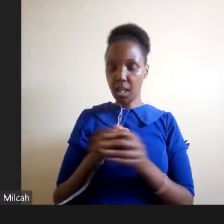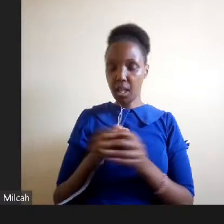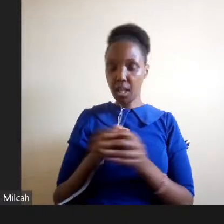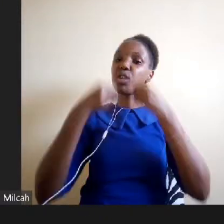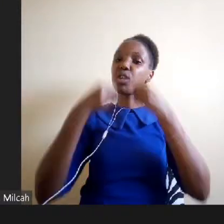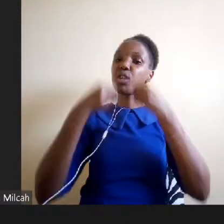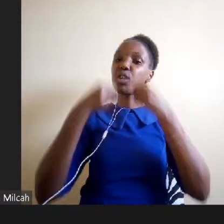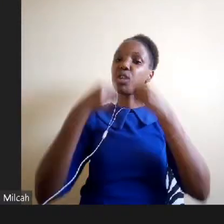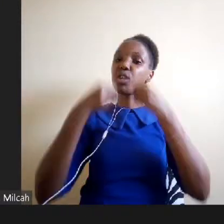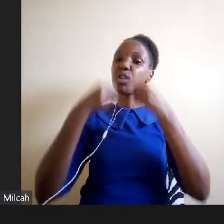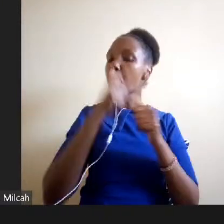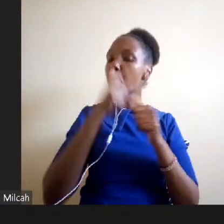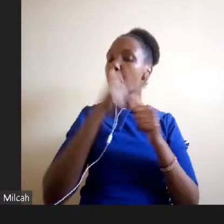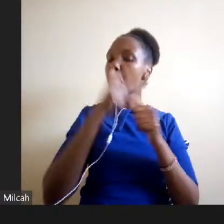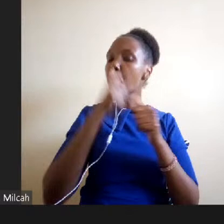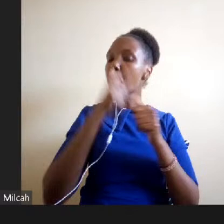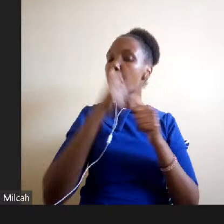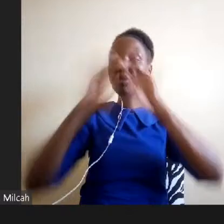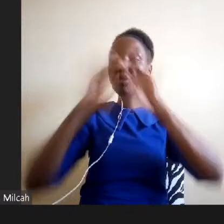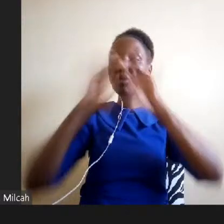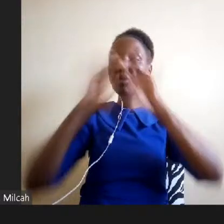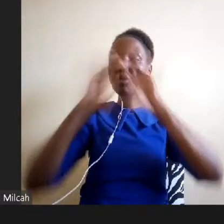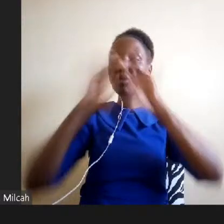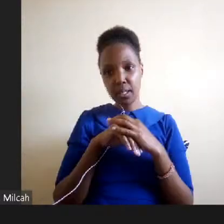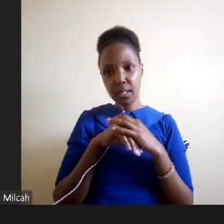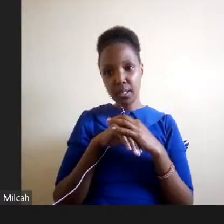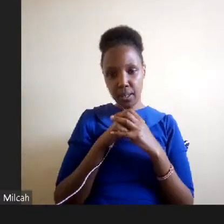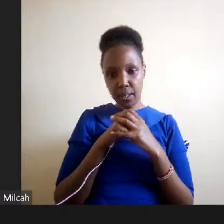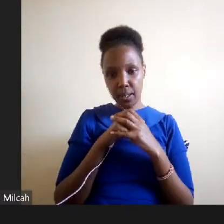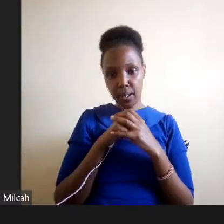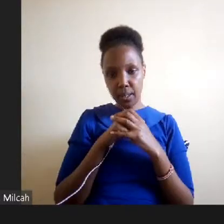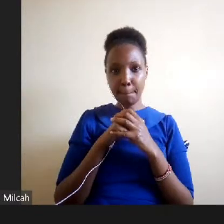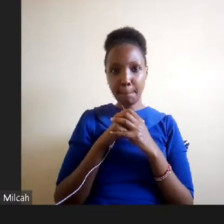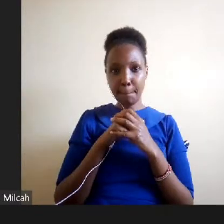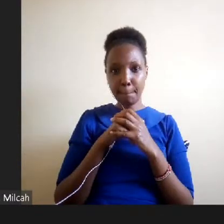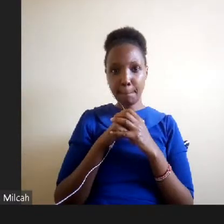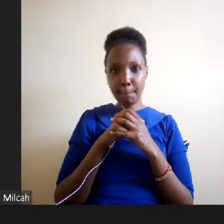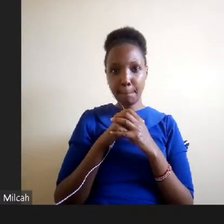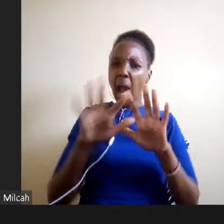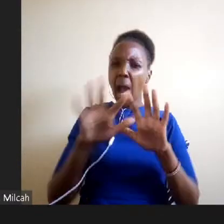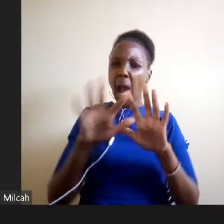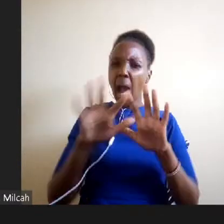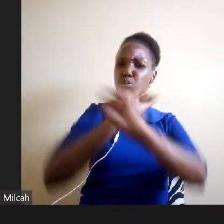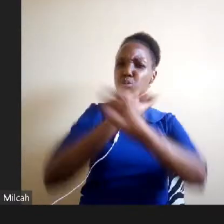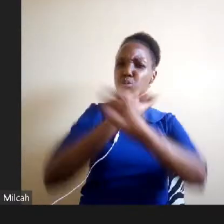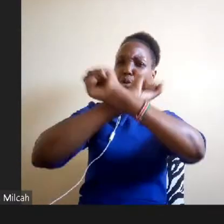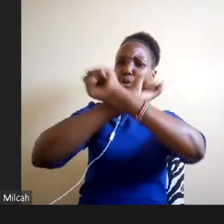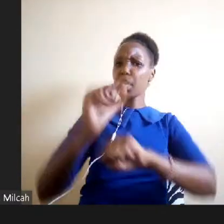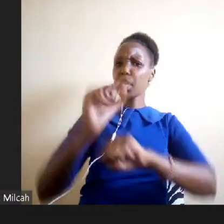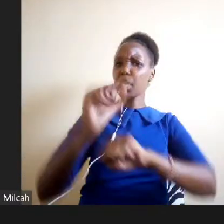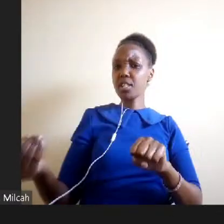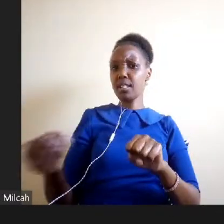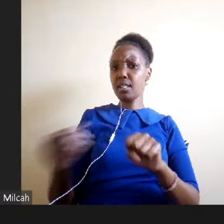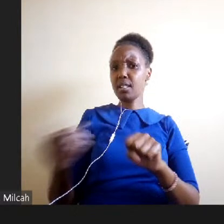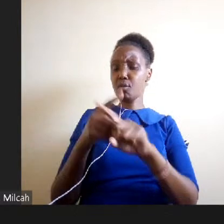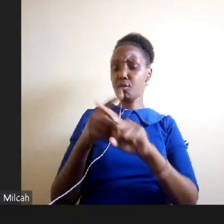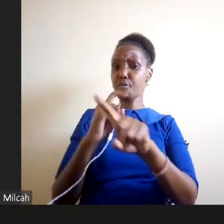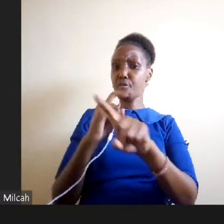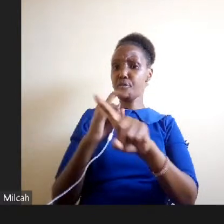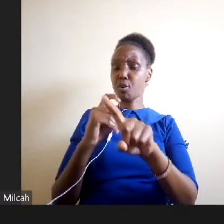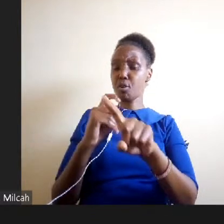That is now how identity fraud happens. And then how should we protect? How can I protect my child from identity